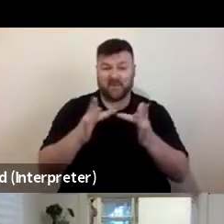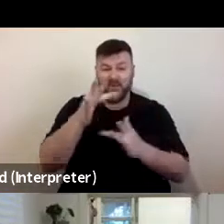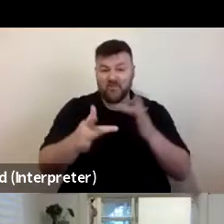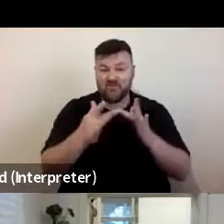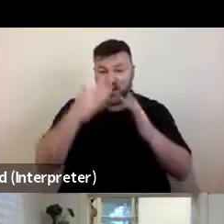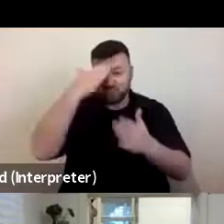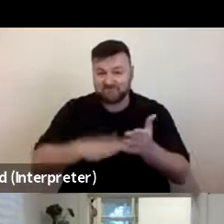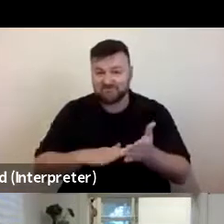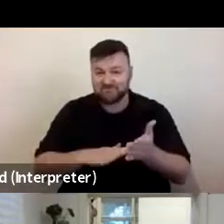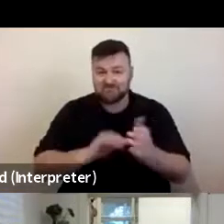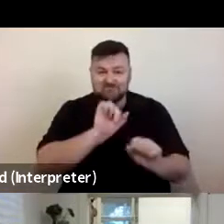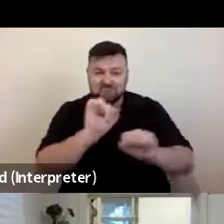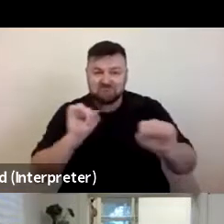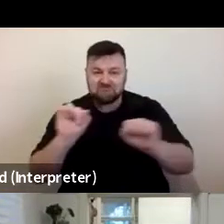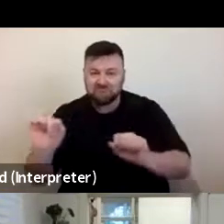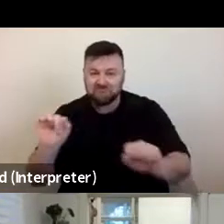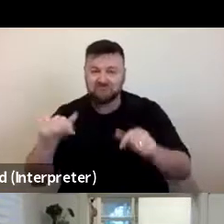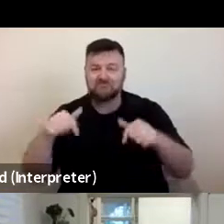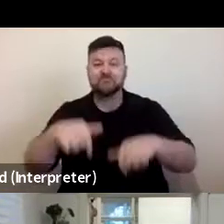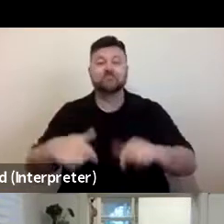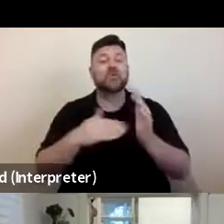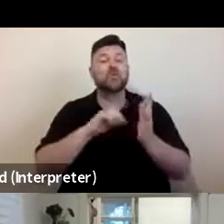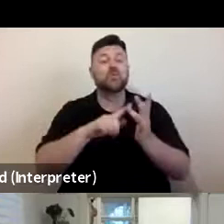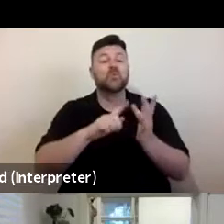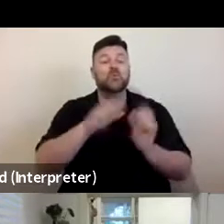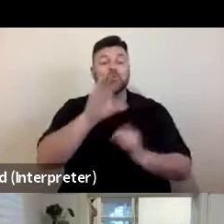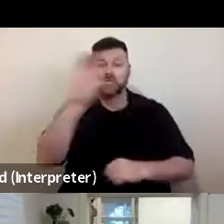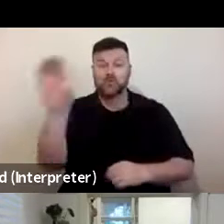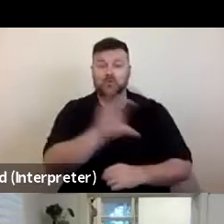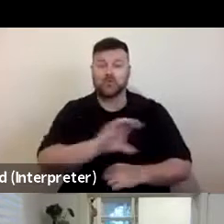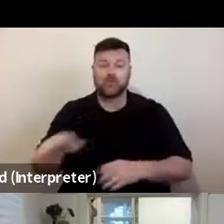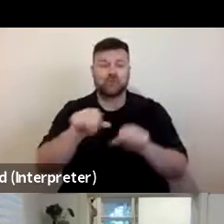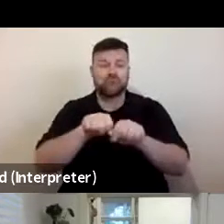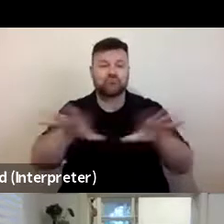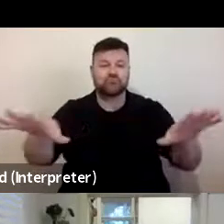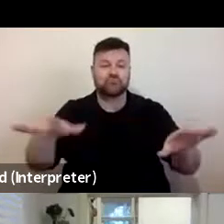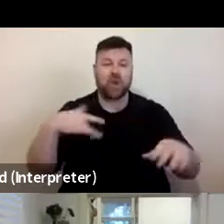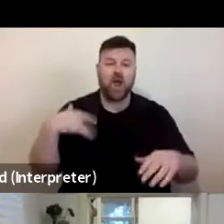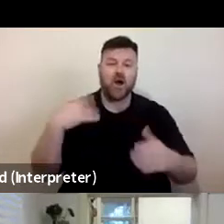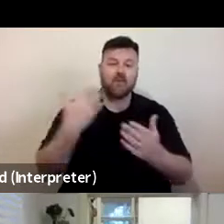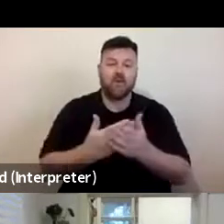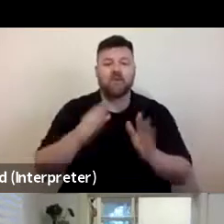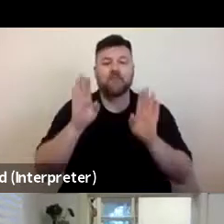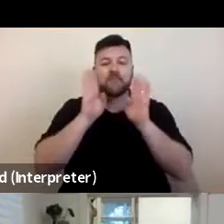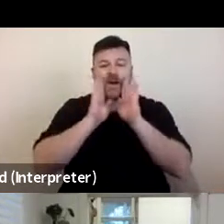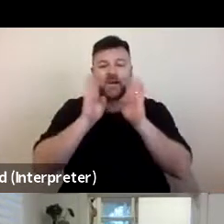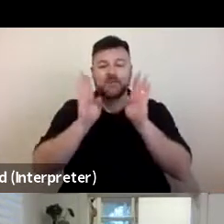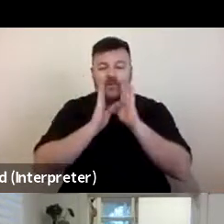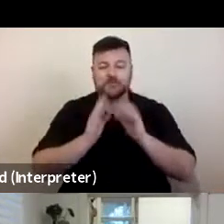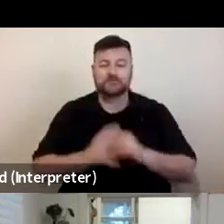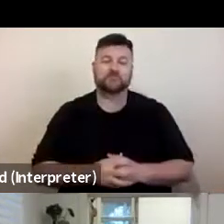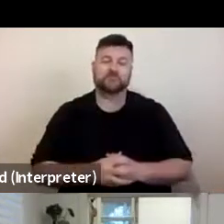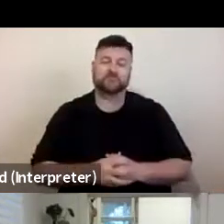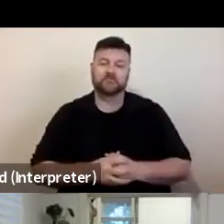again, we're a Zoom session coming to you live on Facebook. Today, we'd like to celebrate some